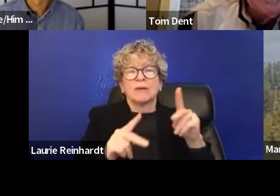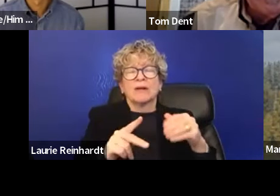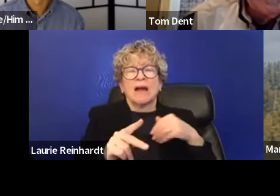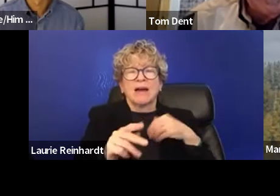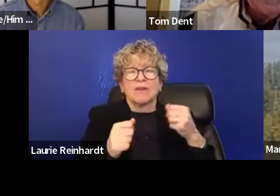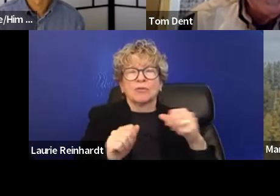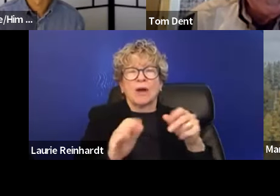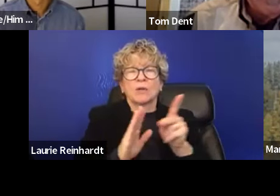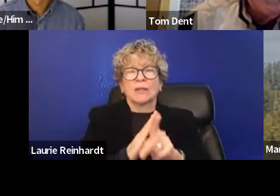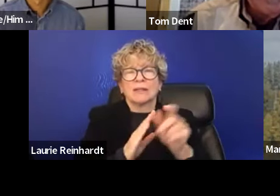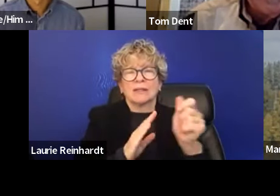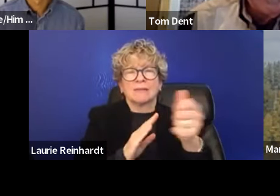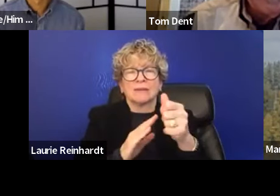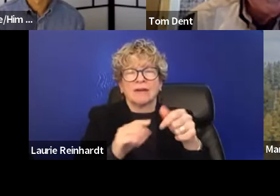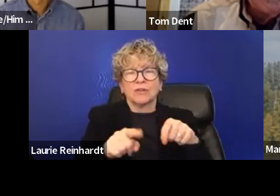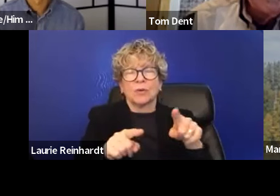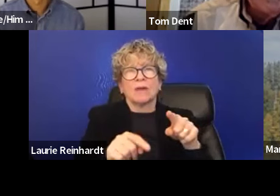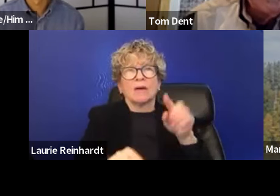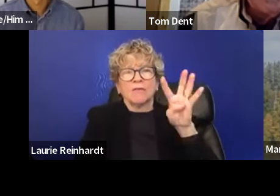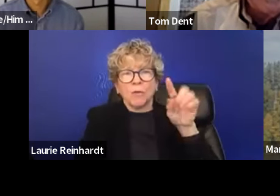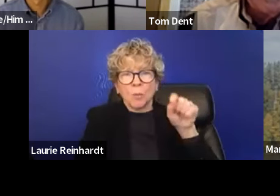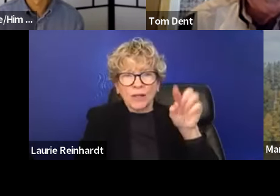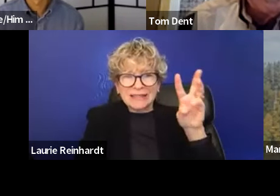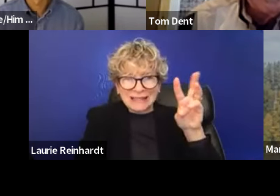in their lifetime. That's